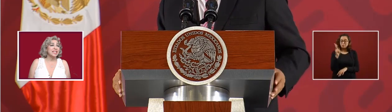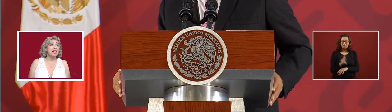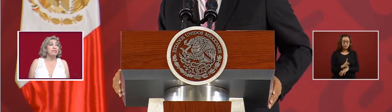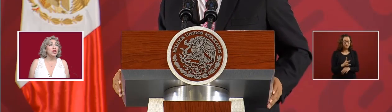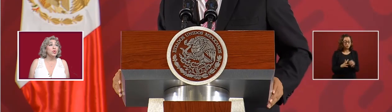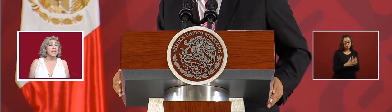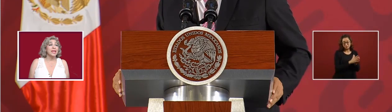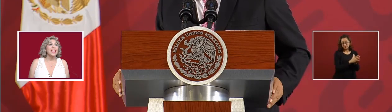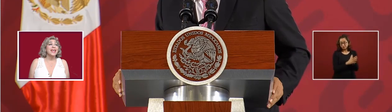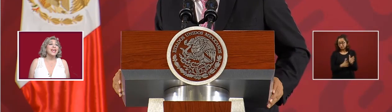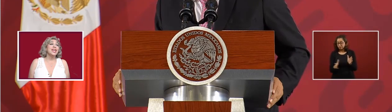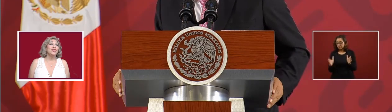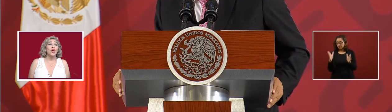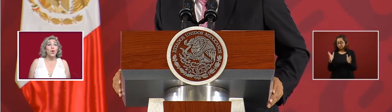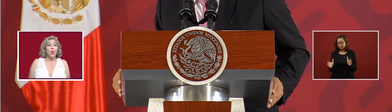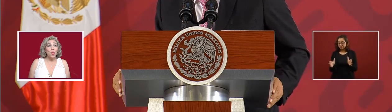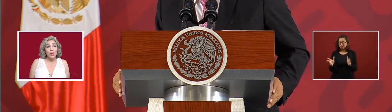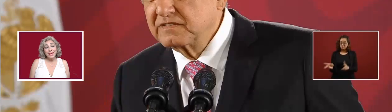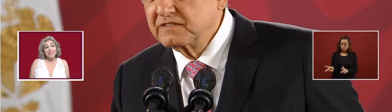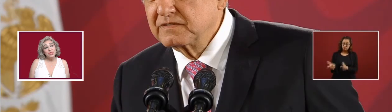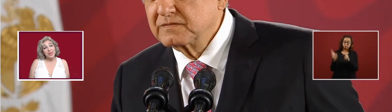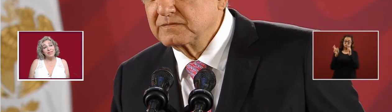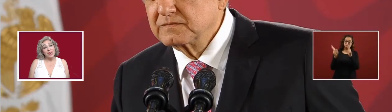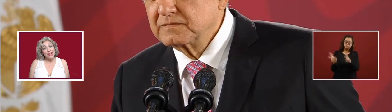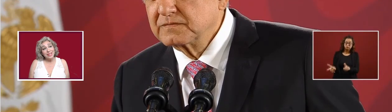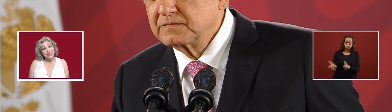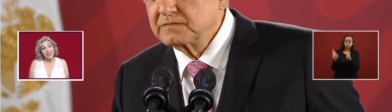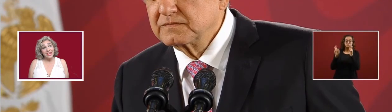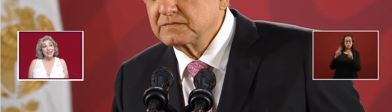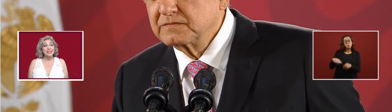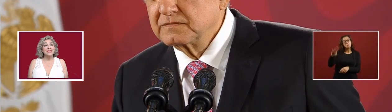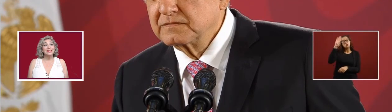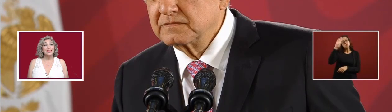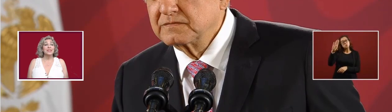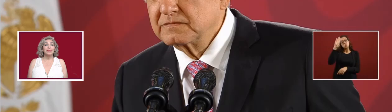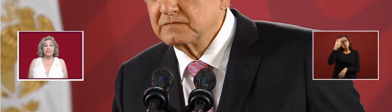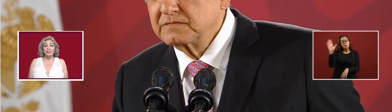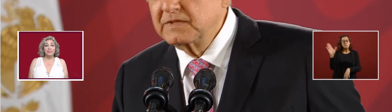case of looting in the whole history of our country.